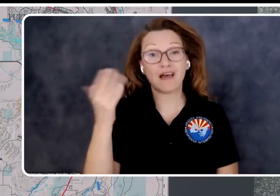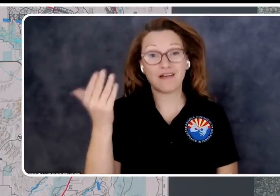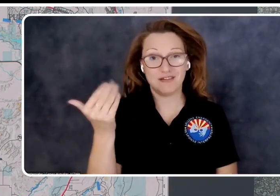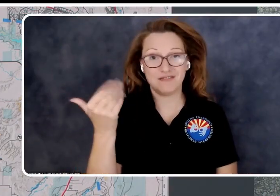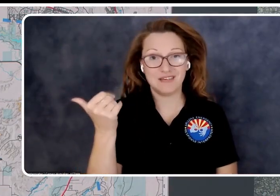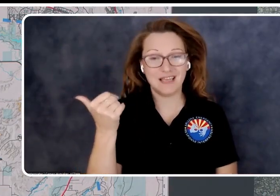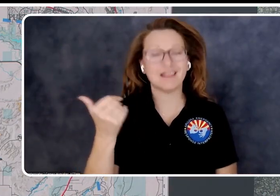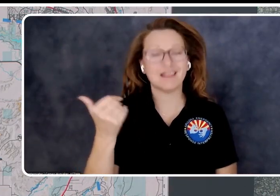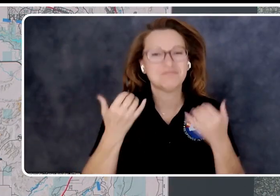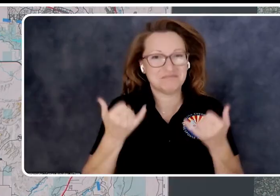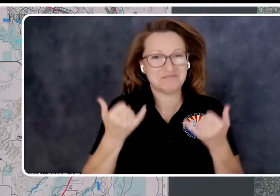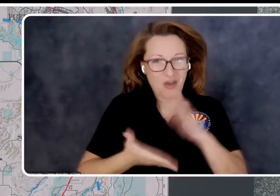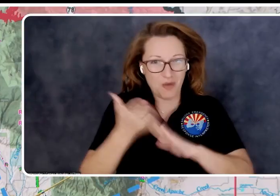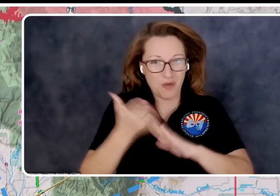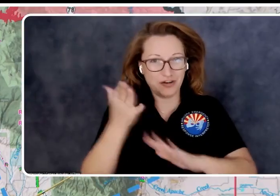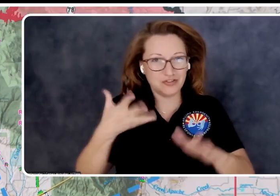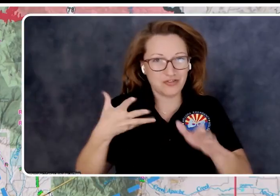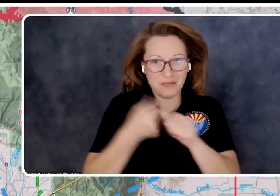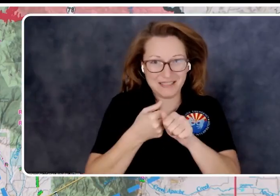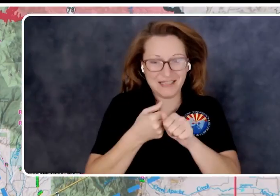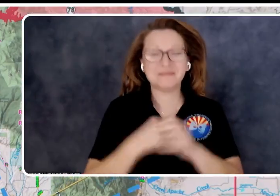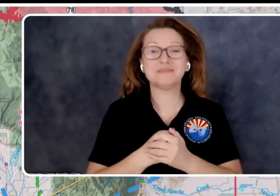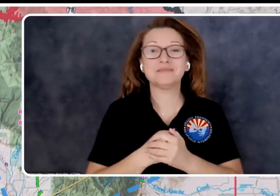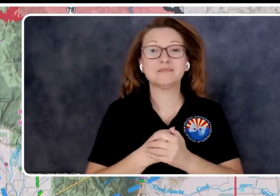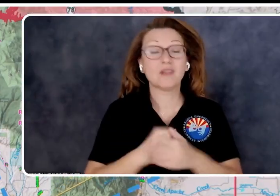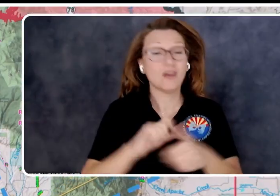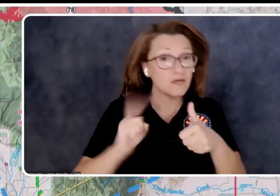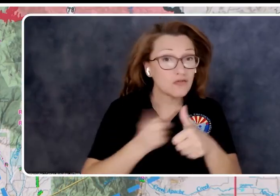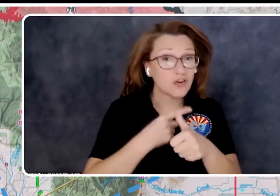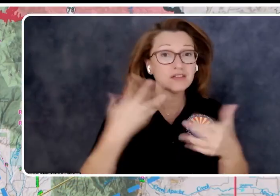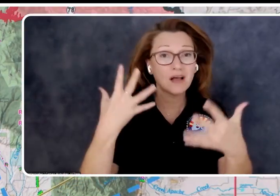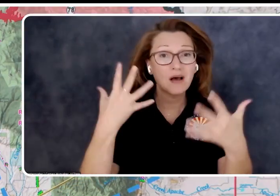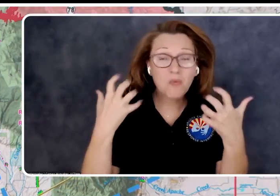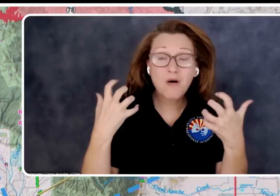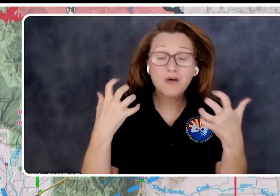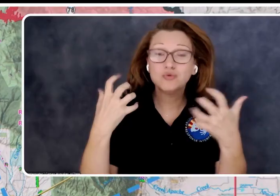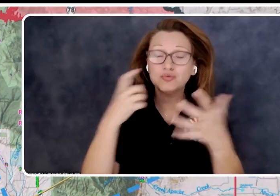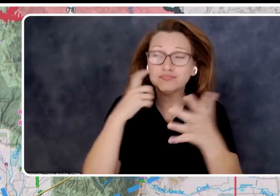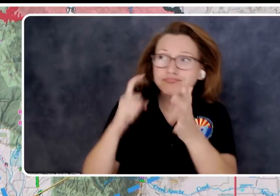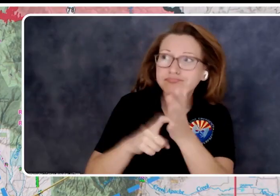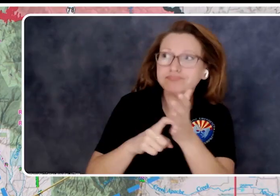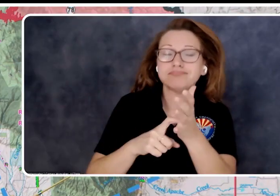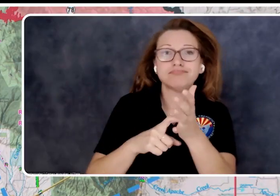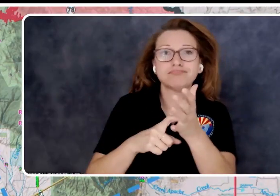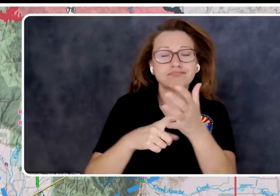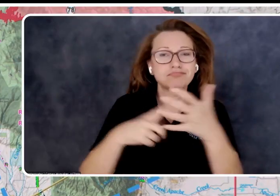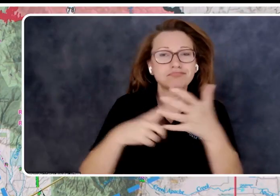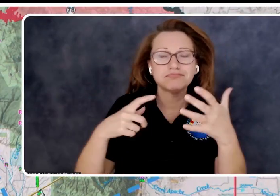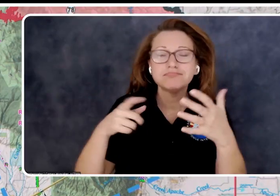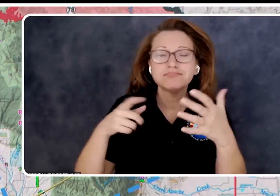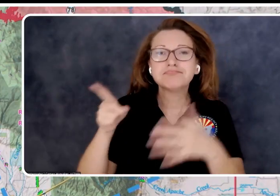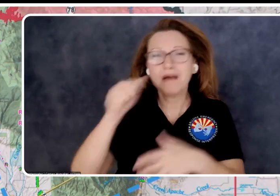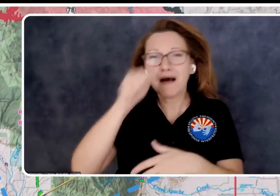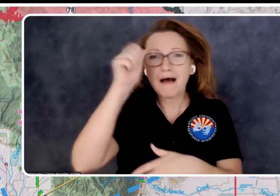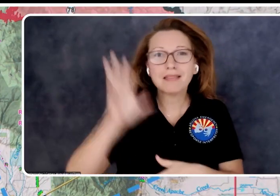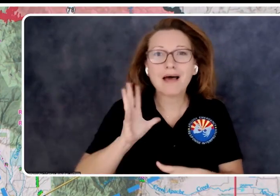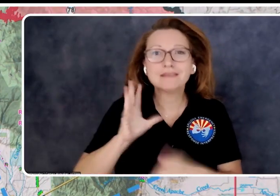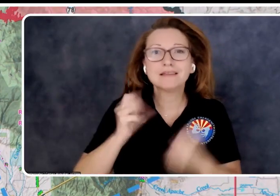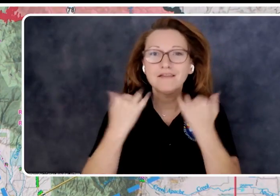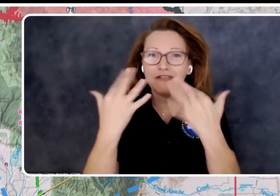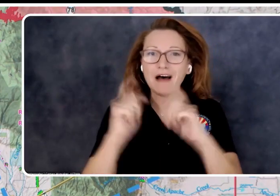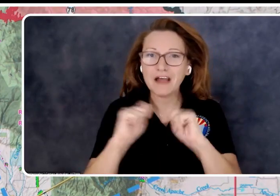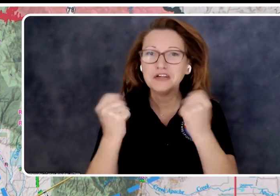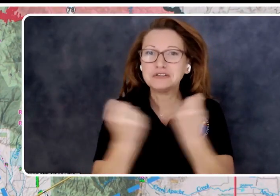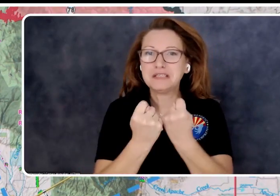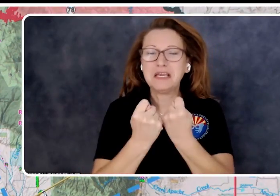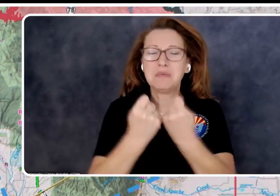this is your operational update. And before I get started, I'd just like to acknowledge the really great, solid work that the Alaska